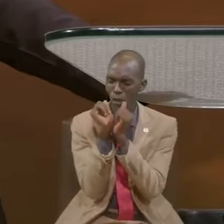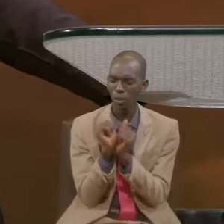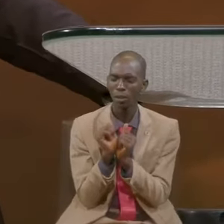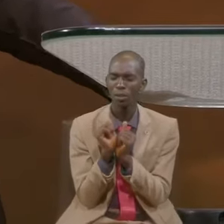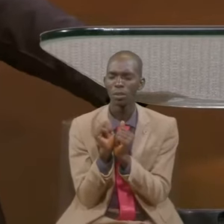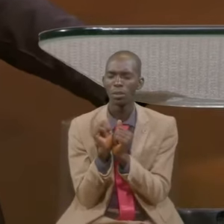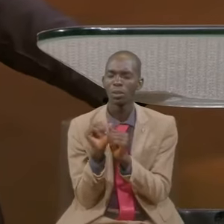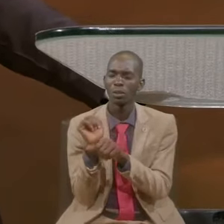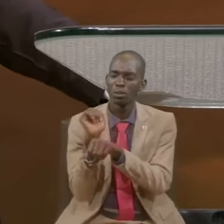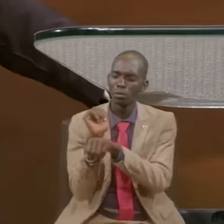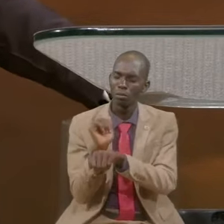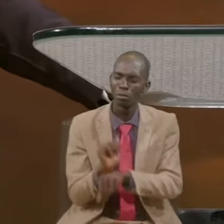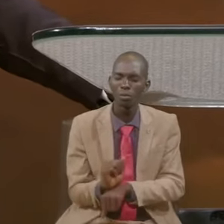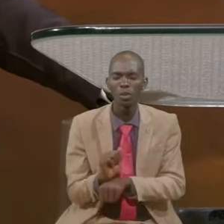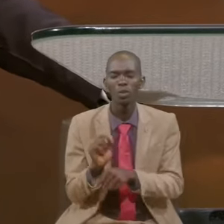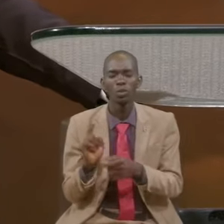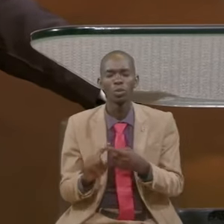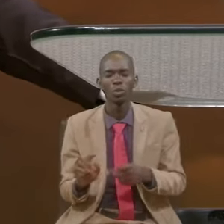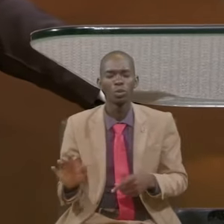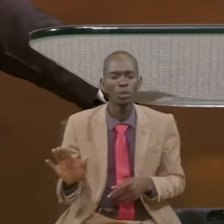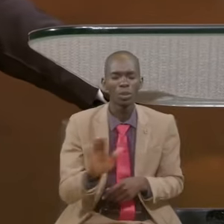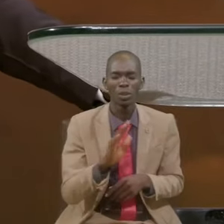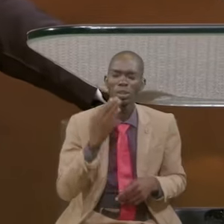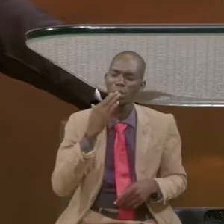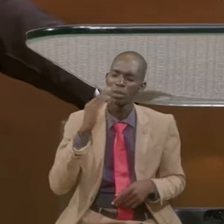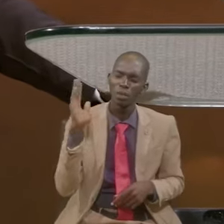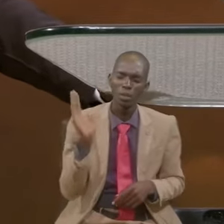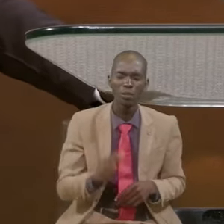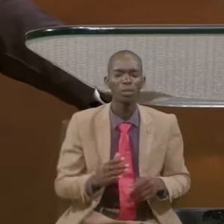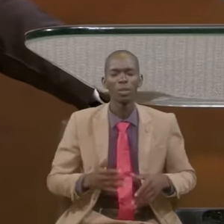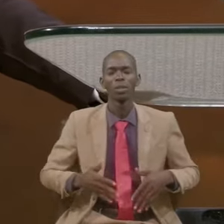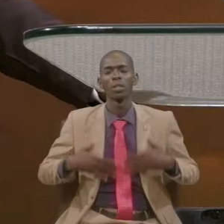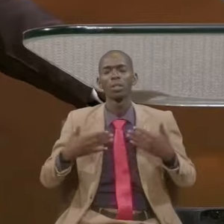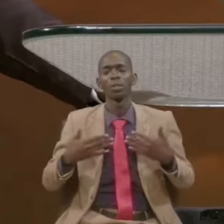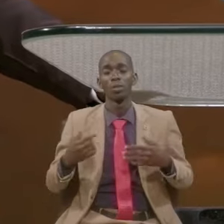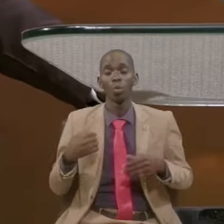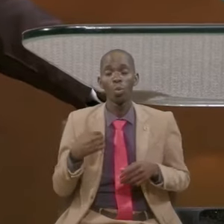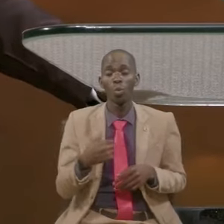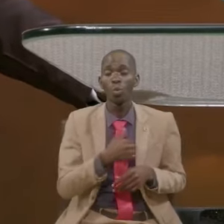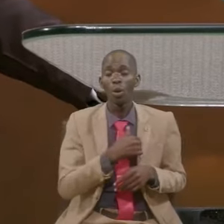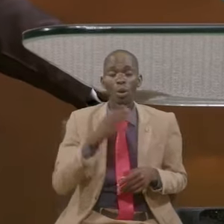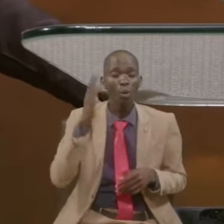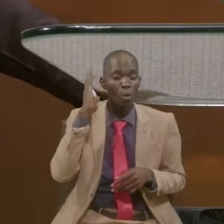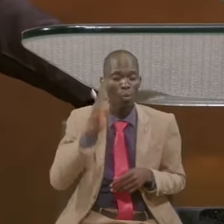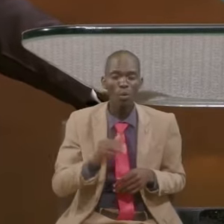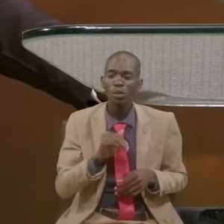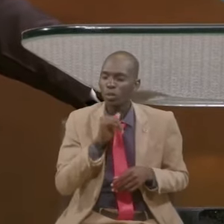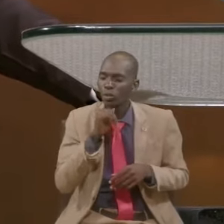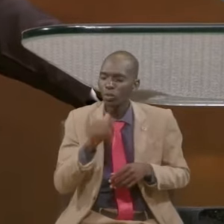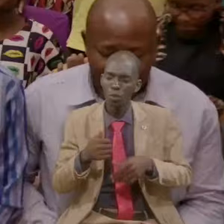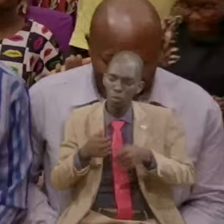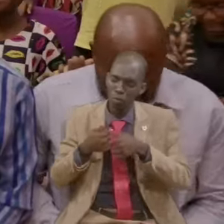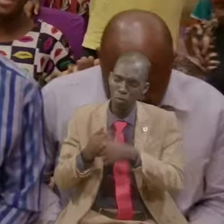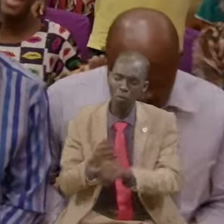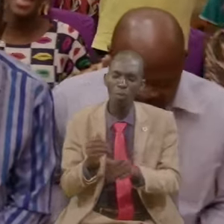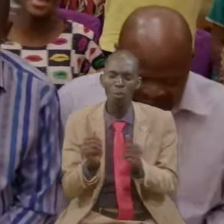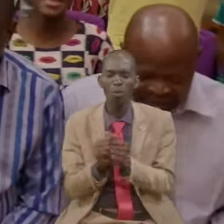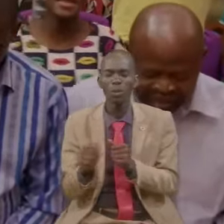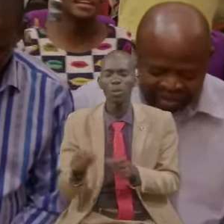slaves to their evil lives. We will not compromise with anyone.